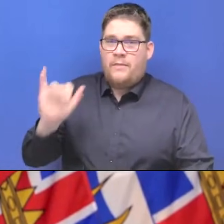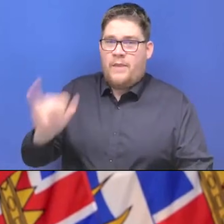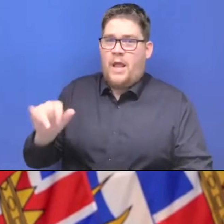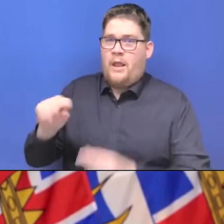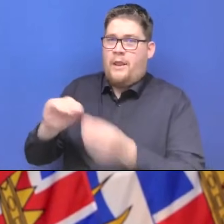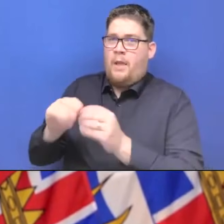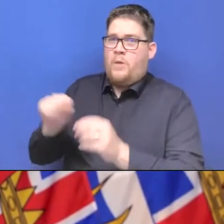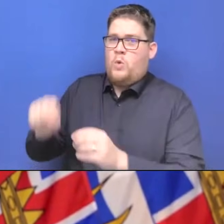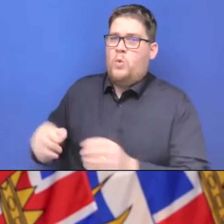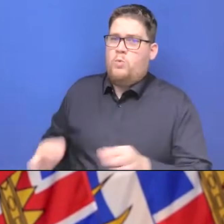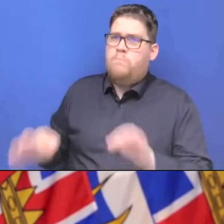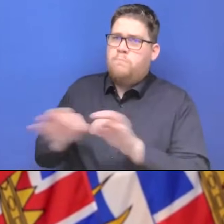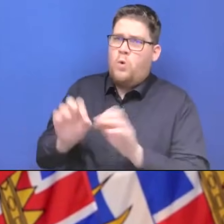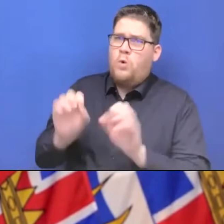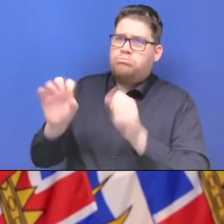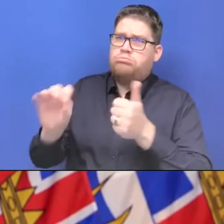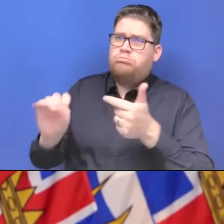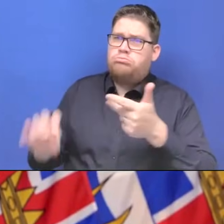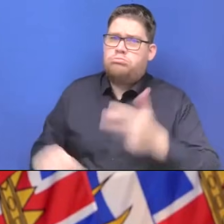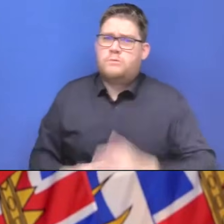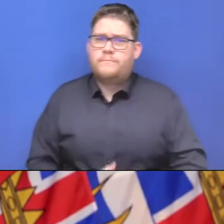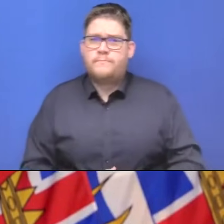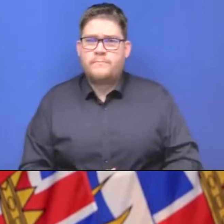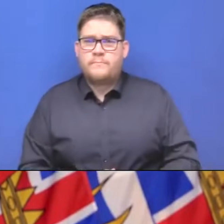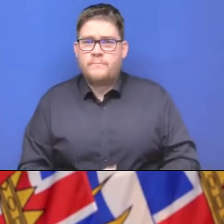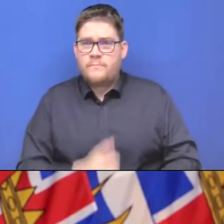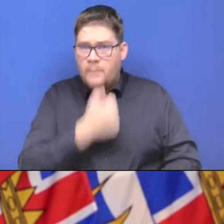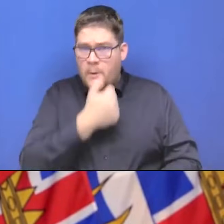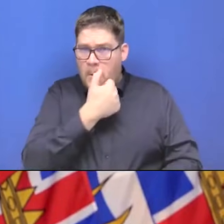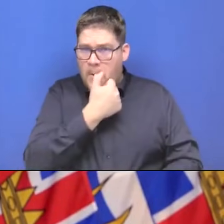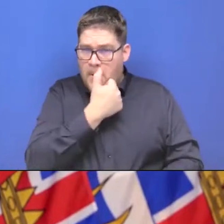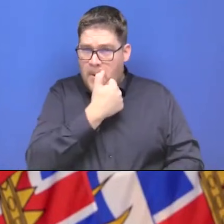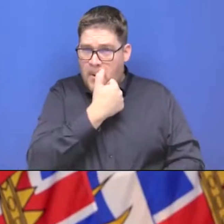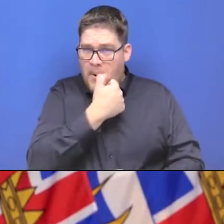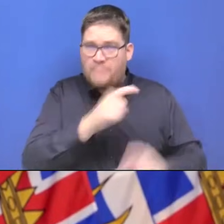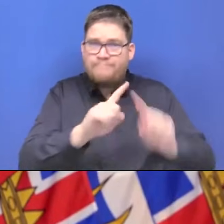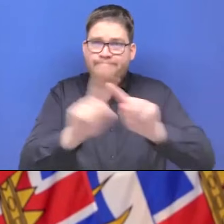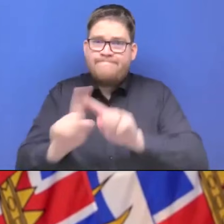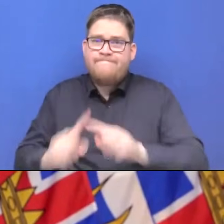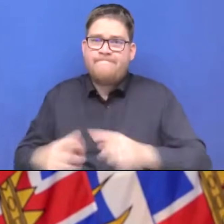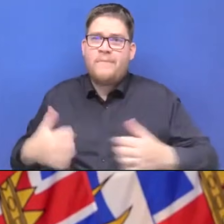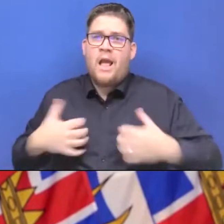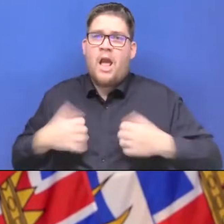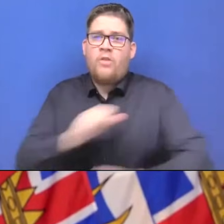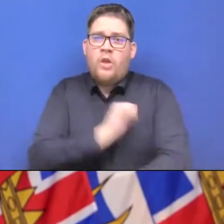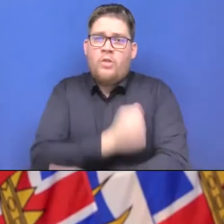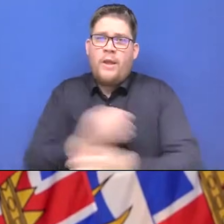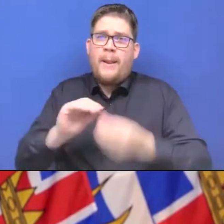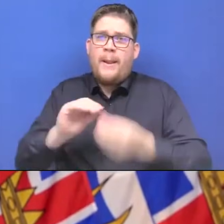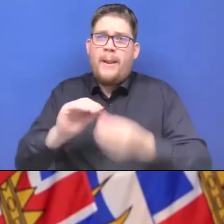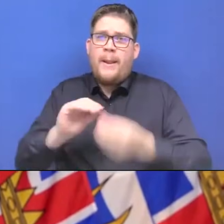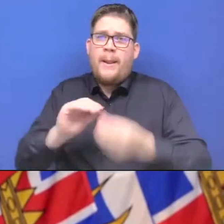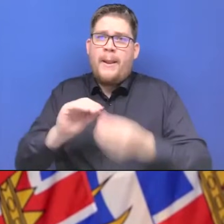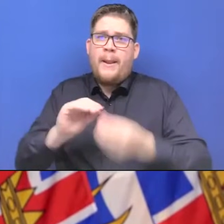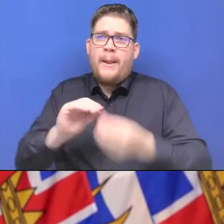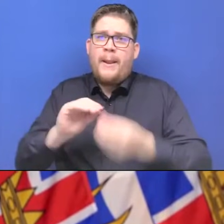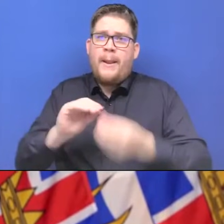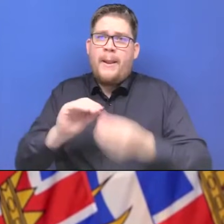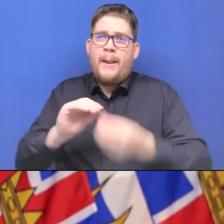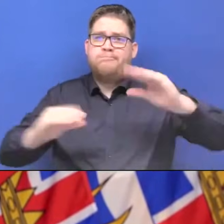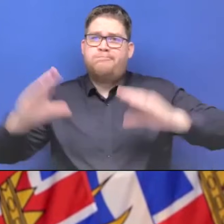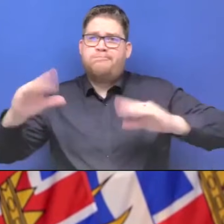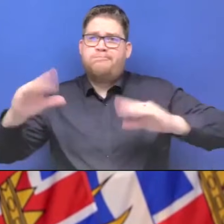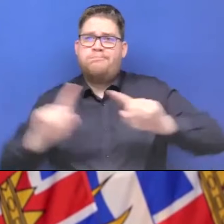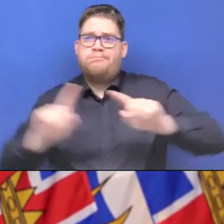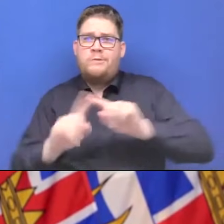obviously in different health authorities, those numbers are different. So the number of not vaccinated, which are